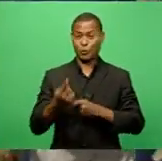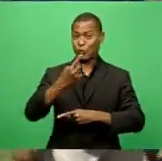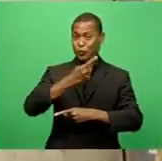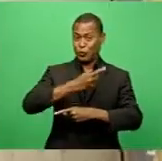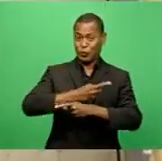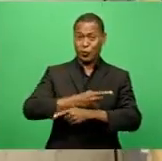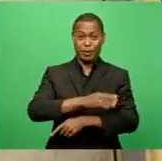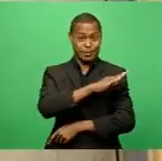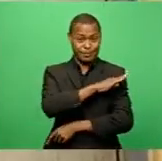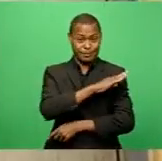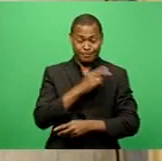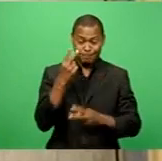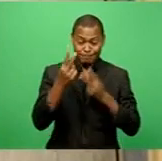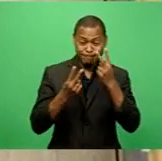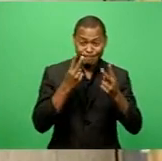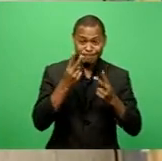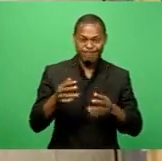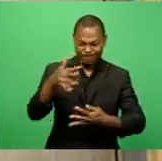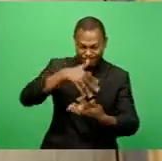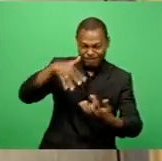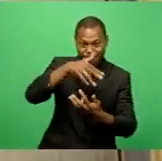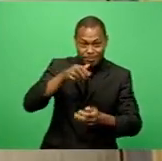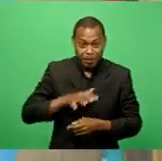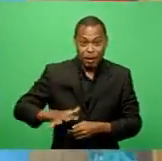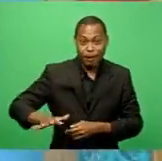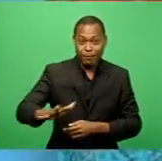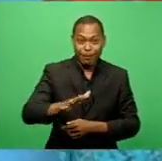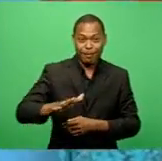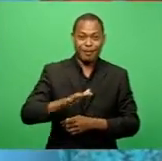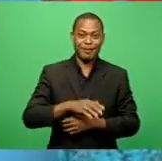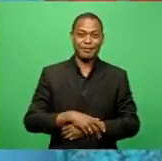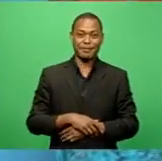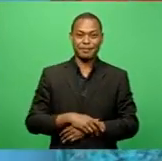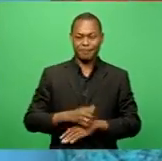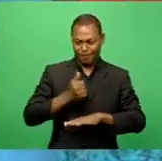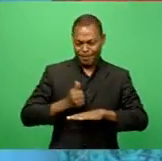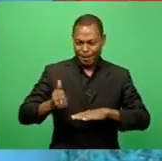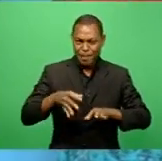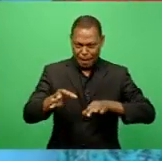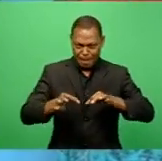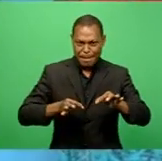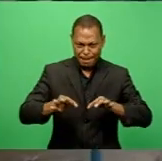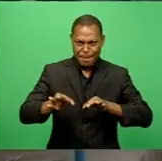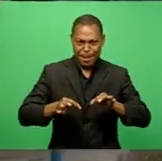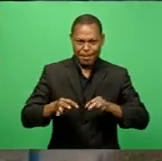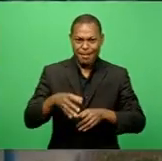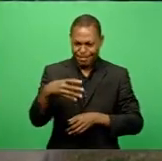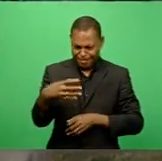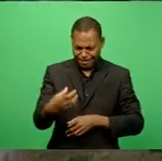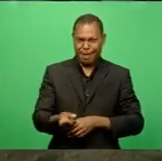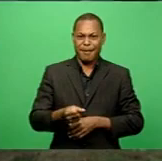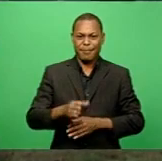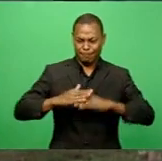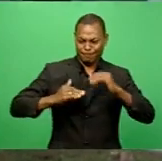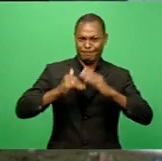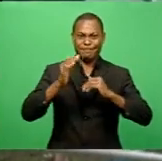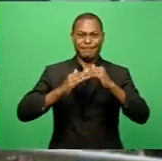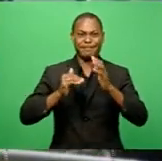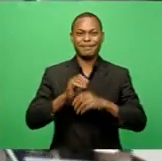tonight, PM visits TCSR ravaged areas. Government takes immediate steps for rehabilitation.